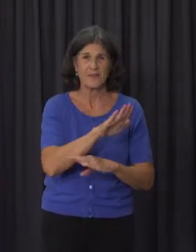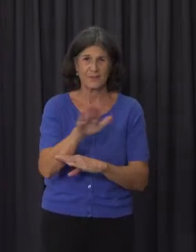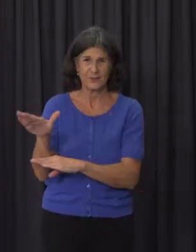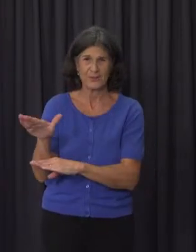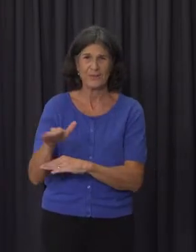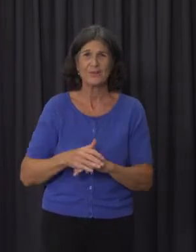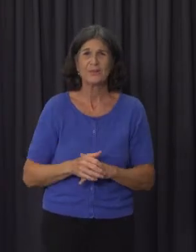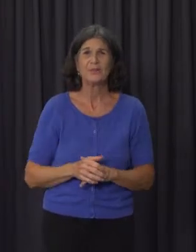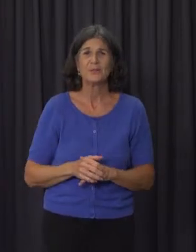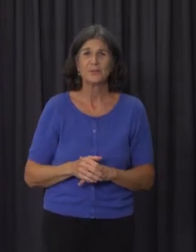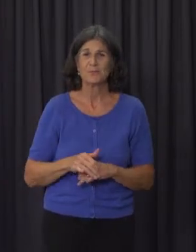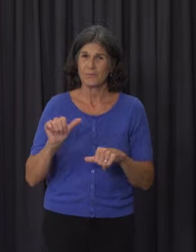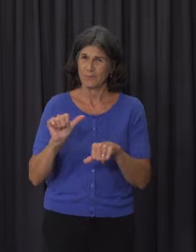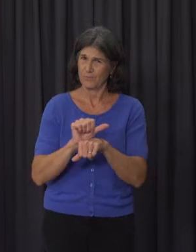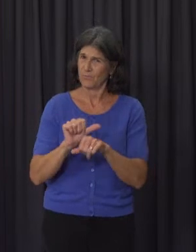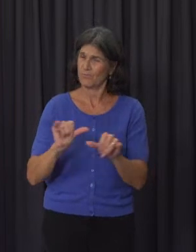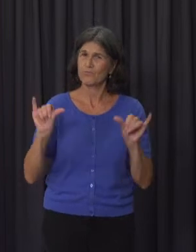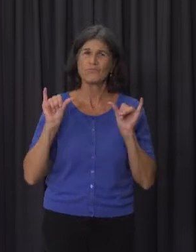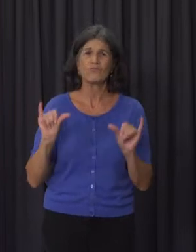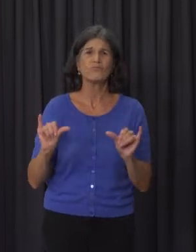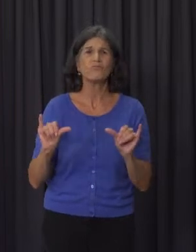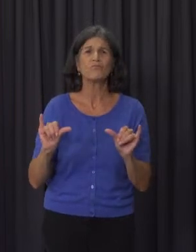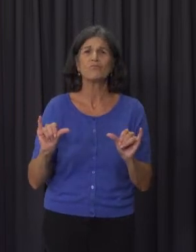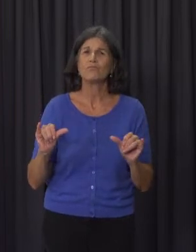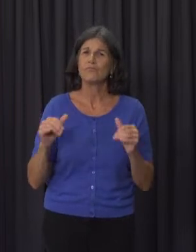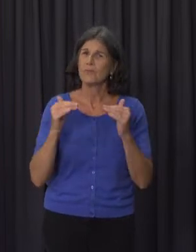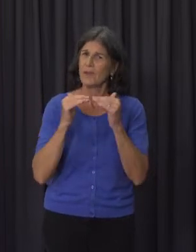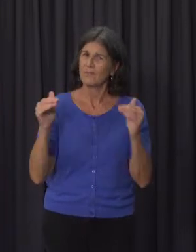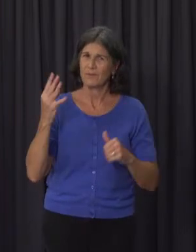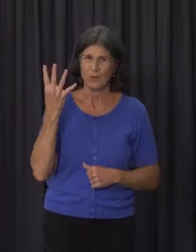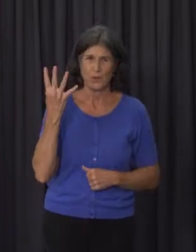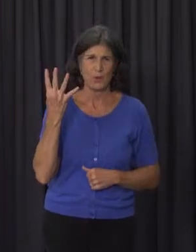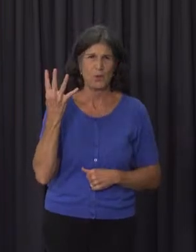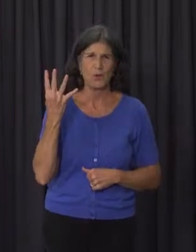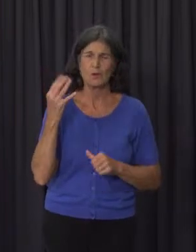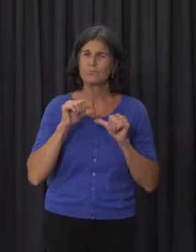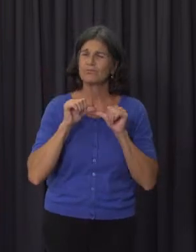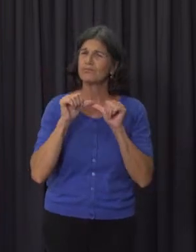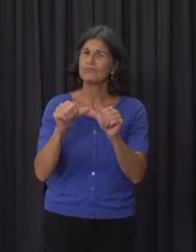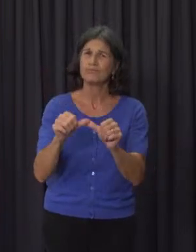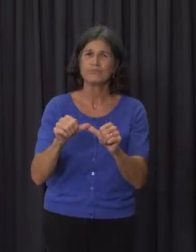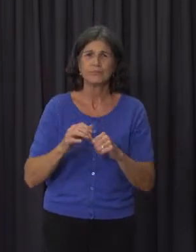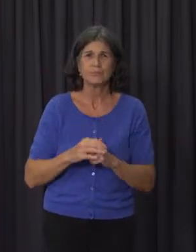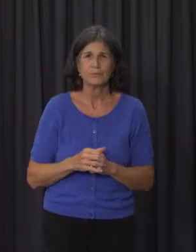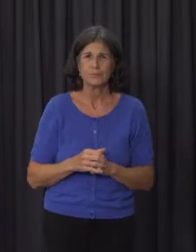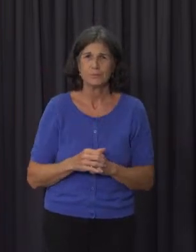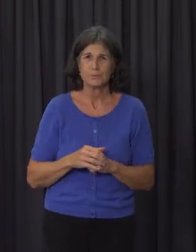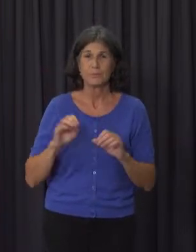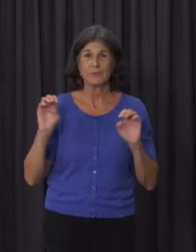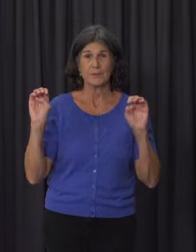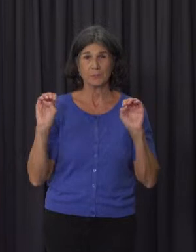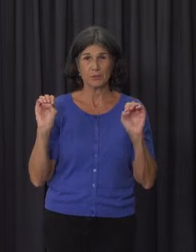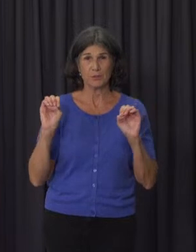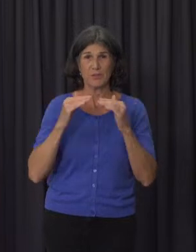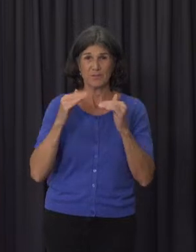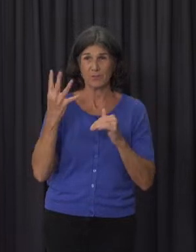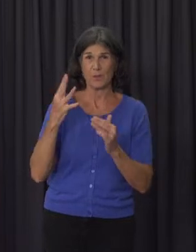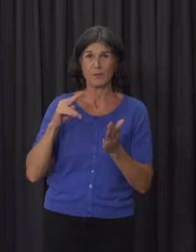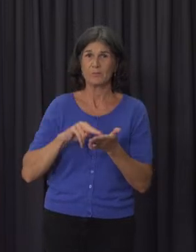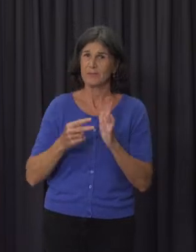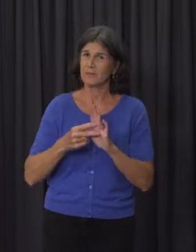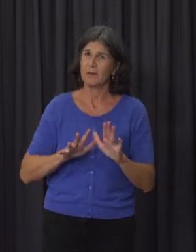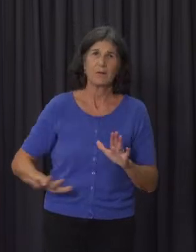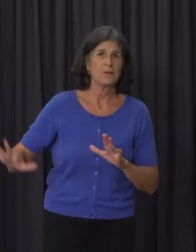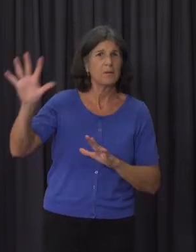Emergency Coordination Centre remains at a level 4. In addition to the provincial state of emergency, there are 19 states of local